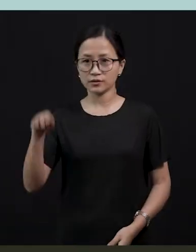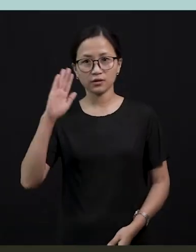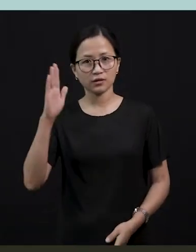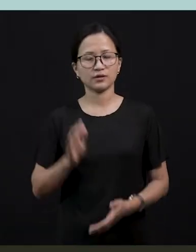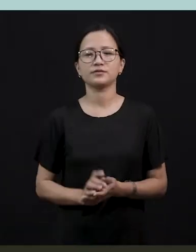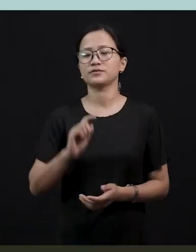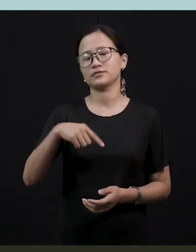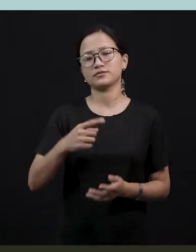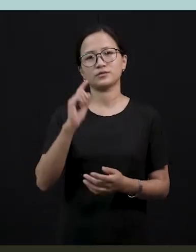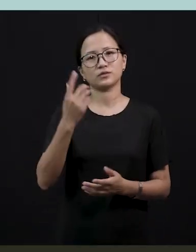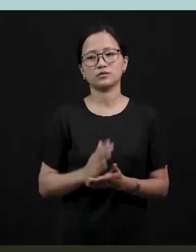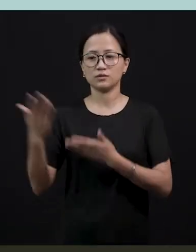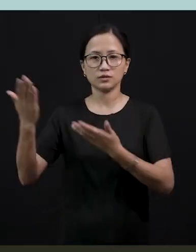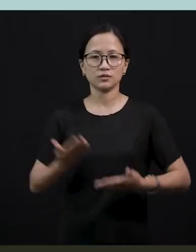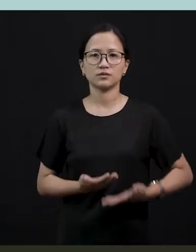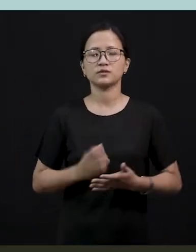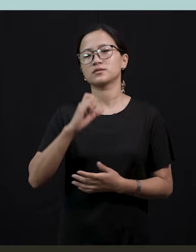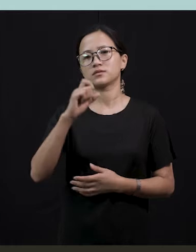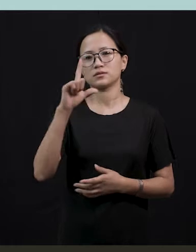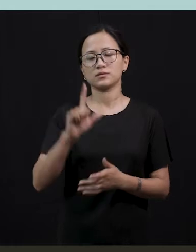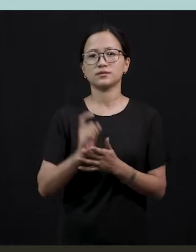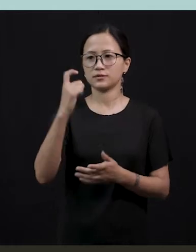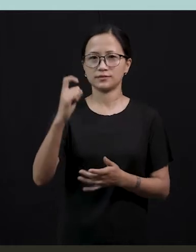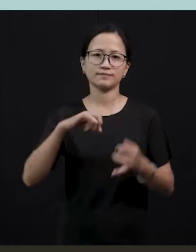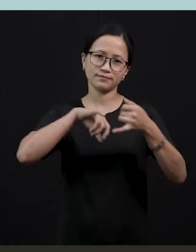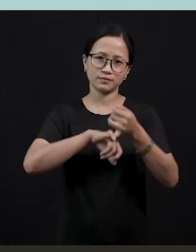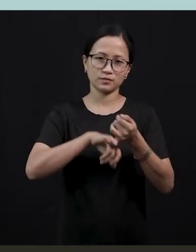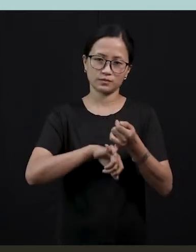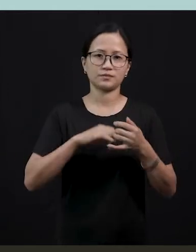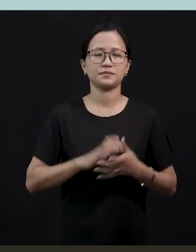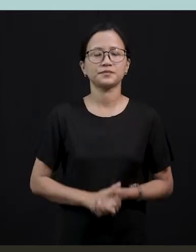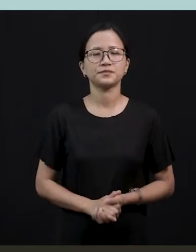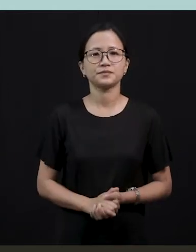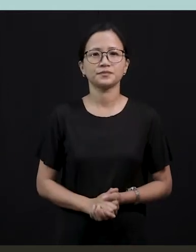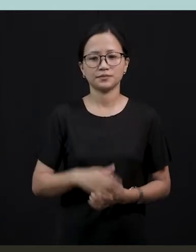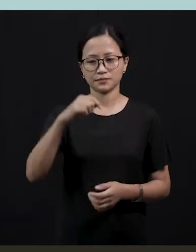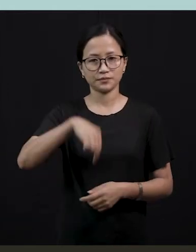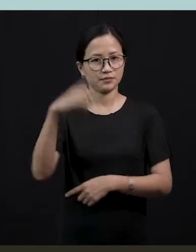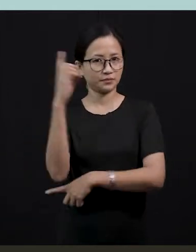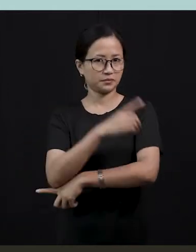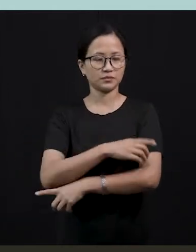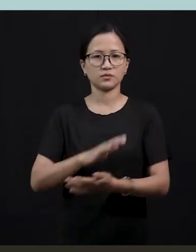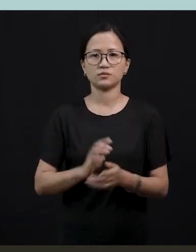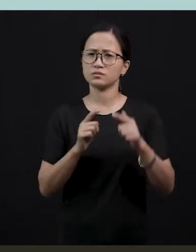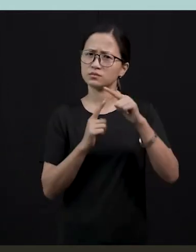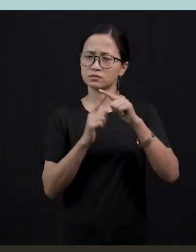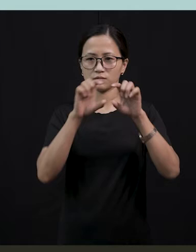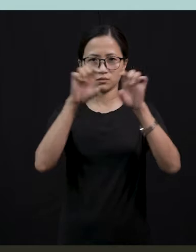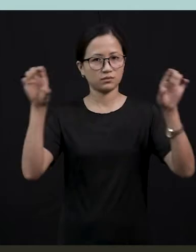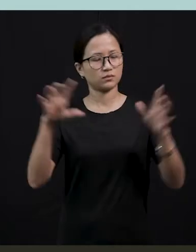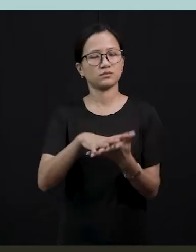Hi everyone and welcome to class 7 social sciences. So today's topic